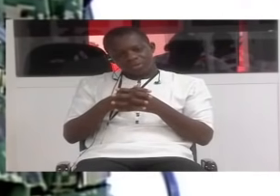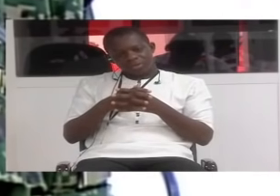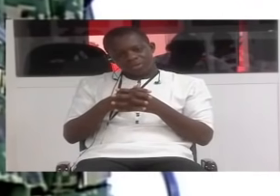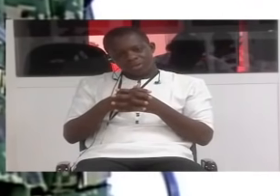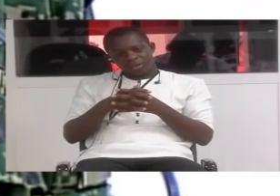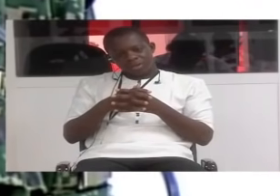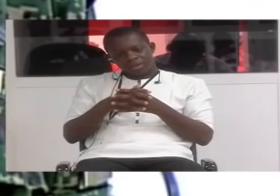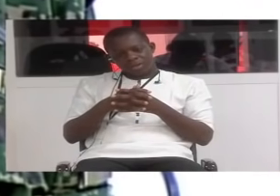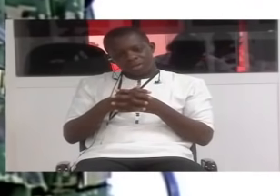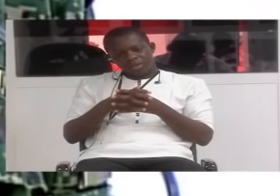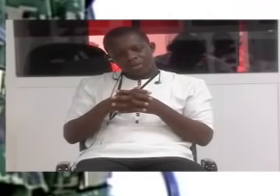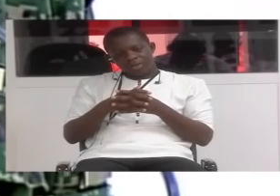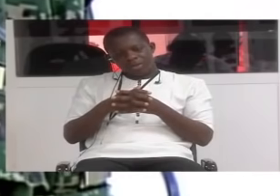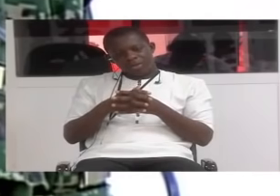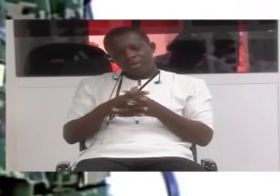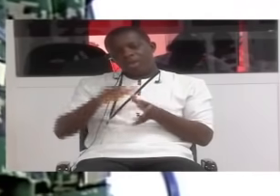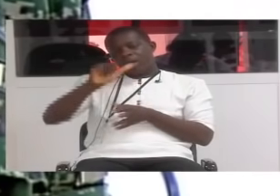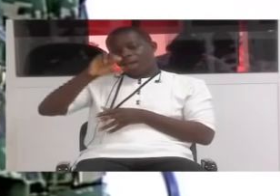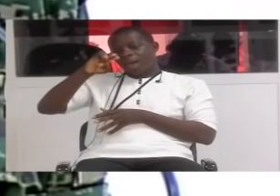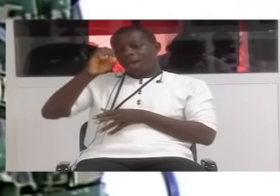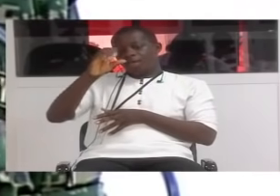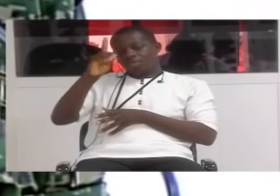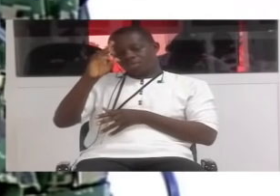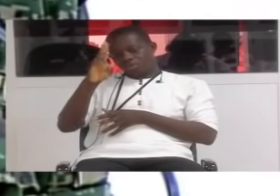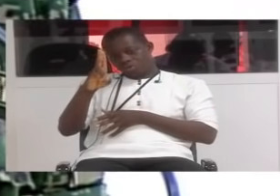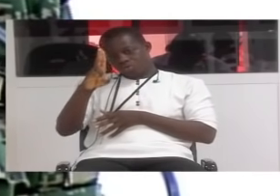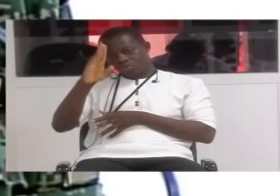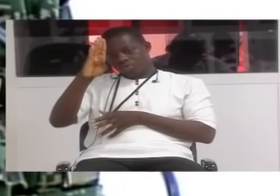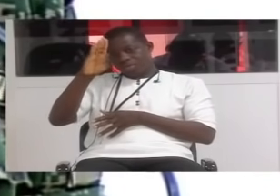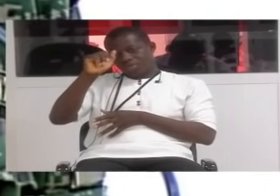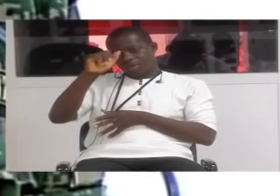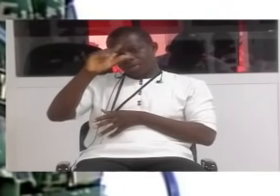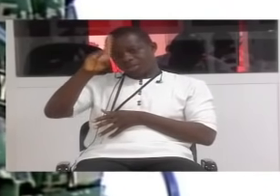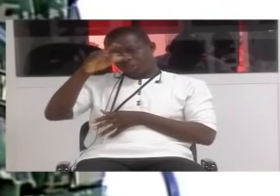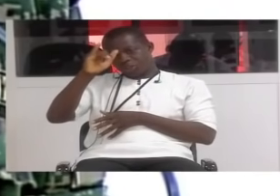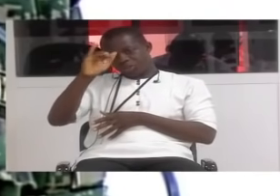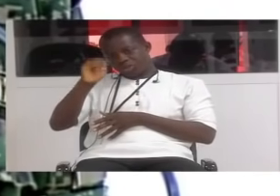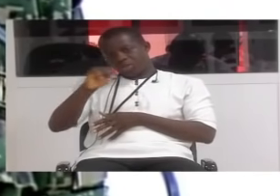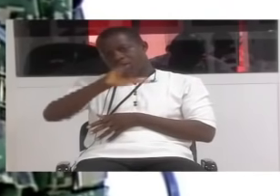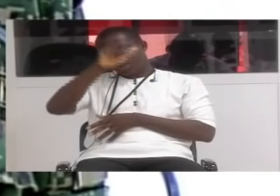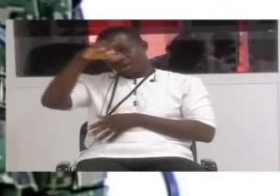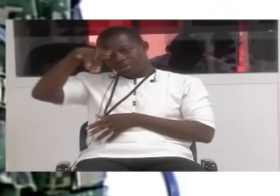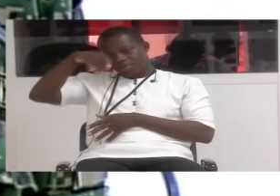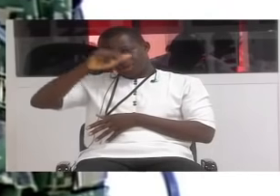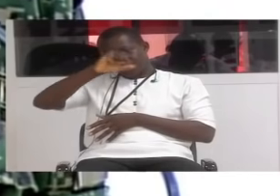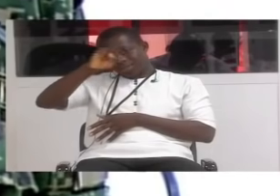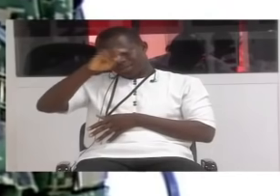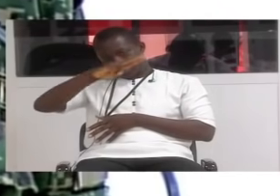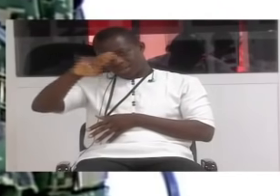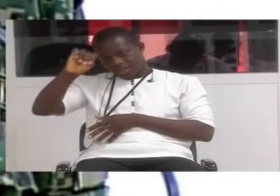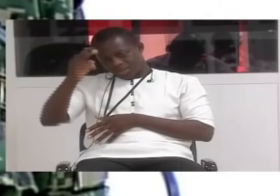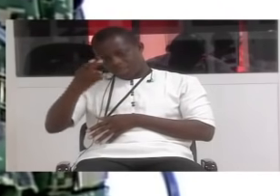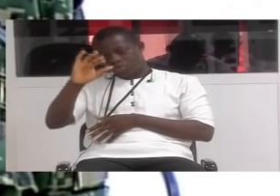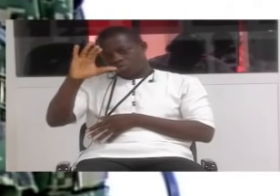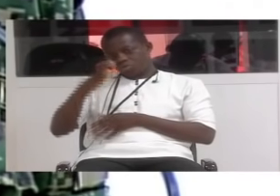Amadou Badji and him pass and Amira Wolle Natam Falling. I think if I can recall, it was Amadou Badji and Passane who came